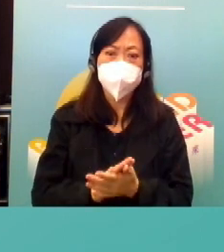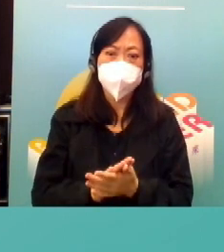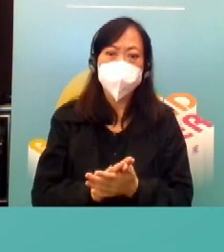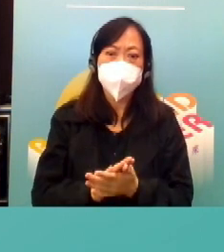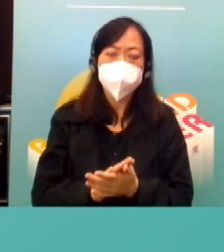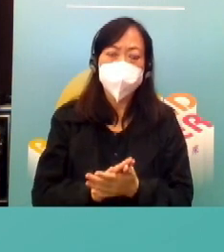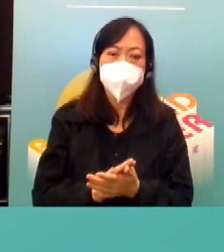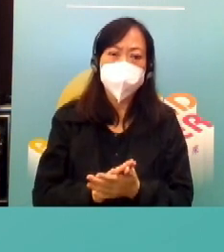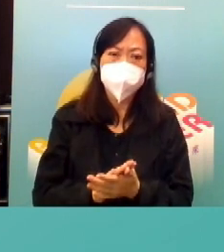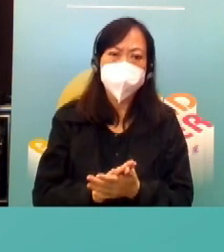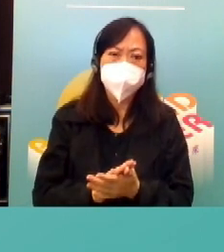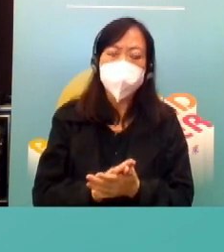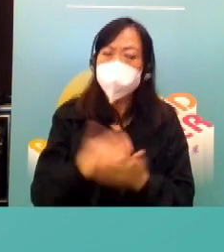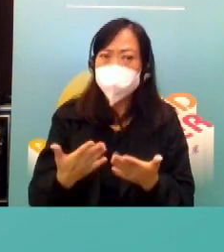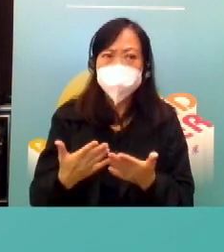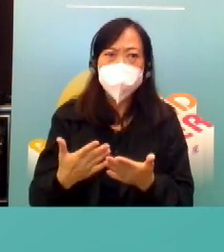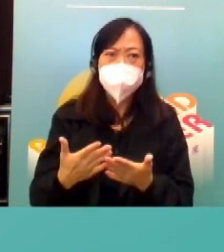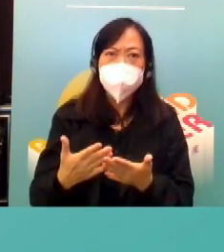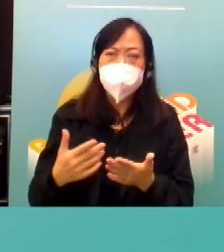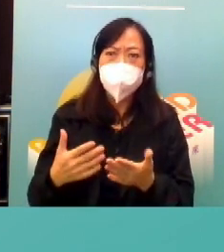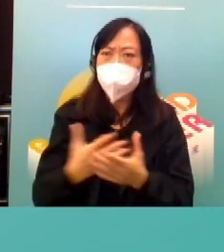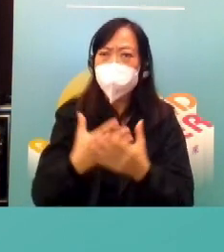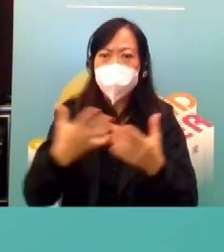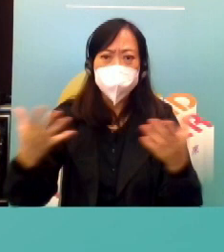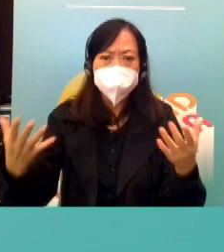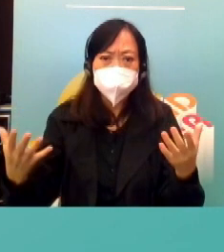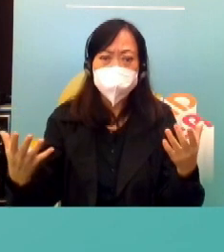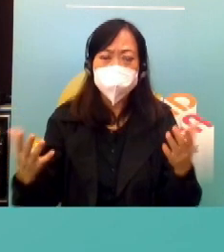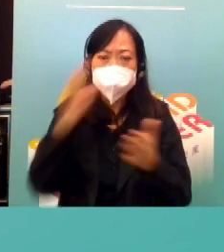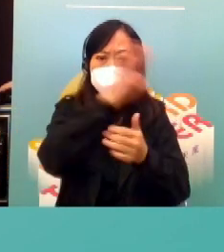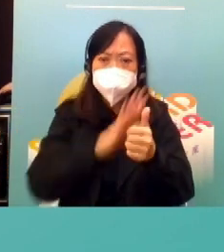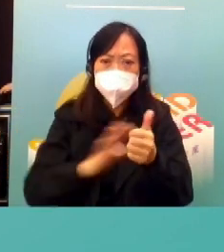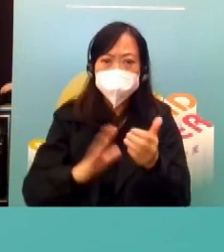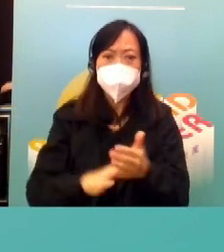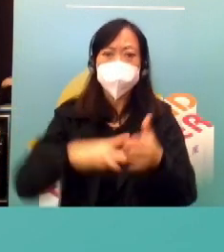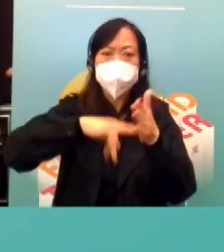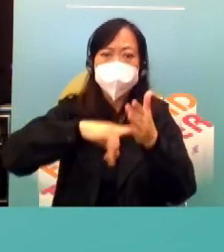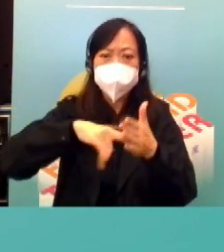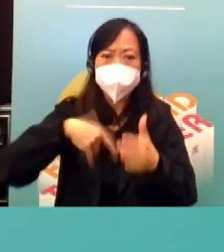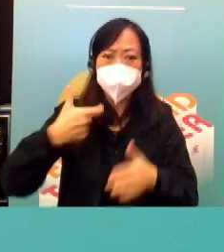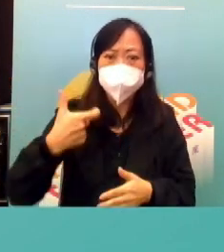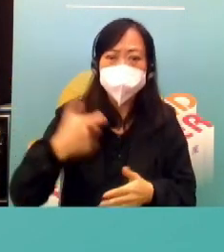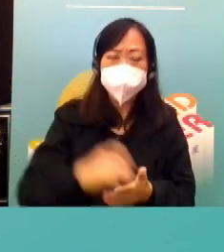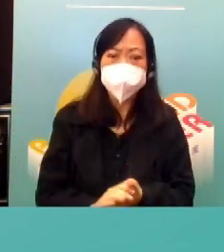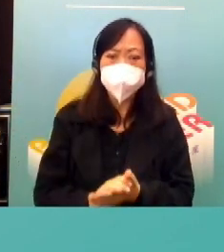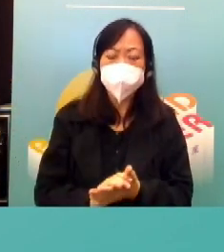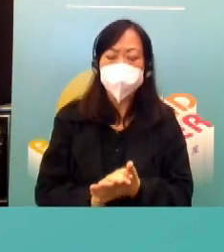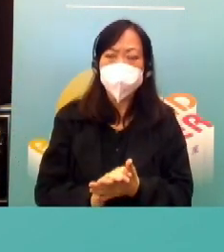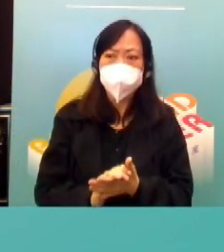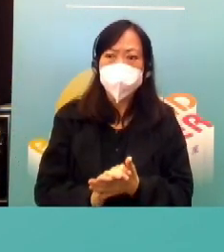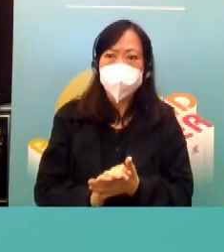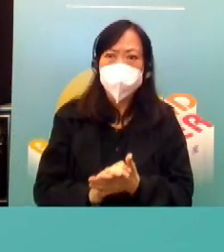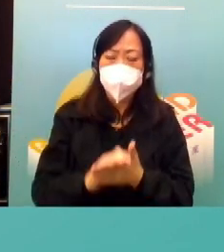tariff. So how we leverage the community resources. So we have a scheme